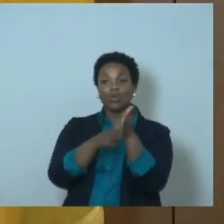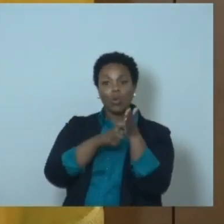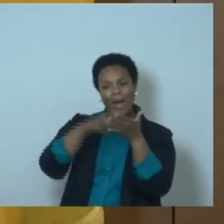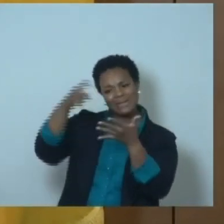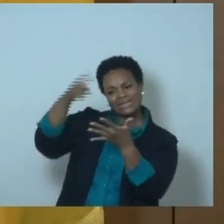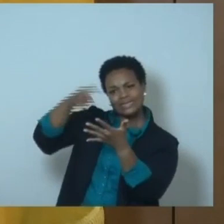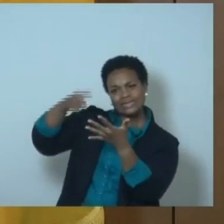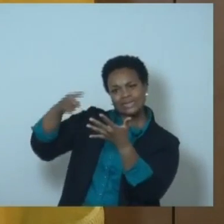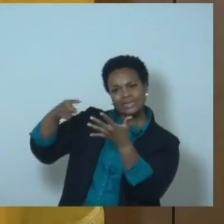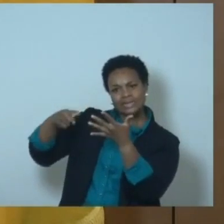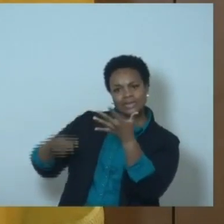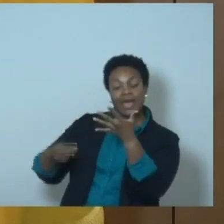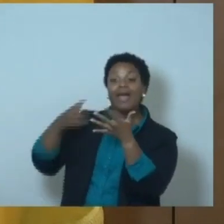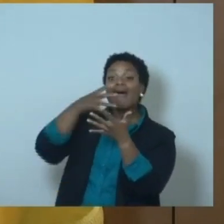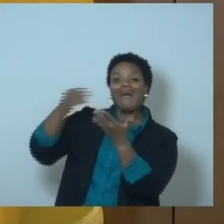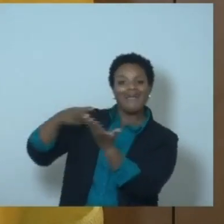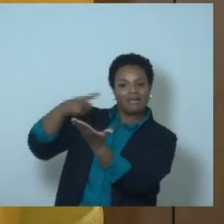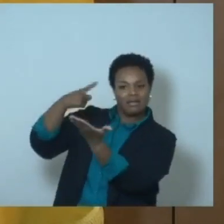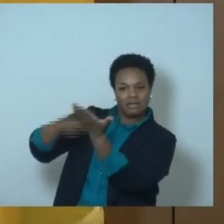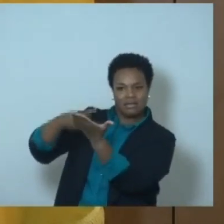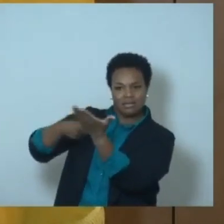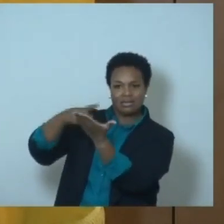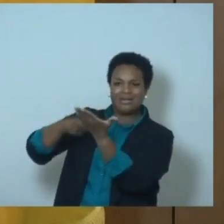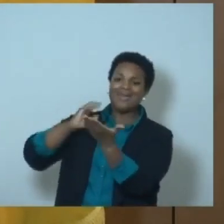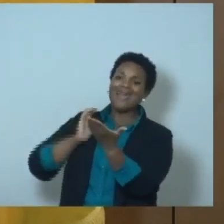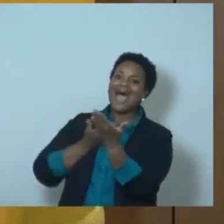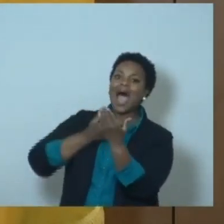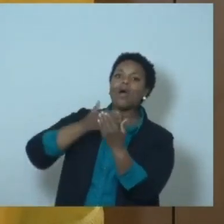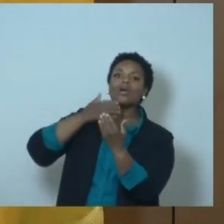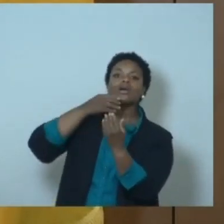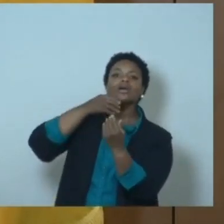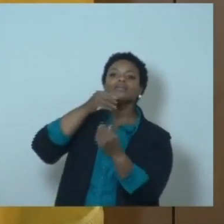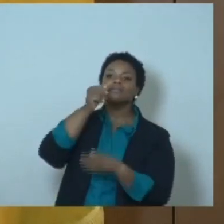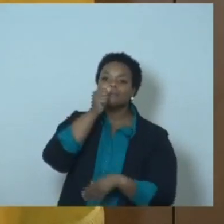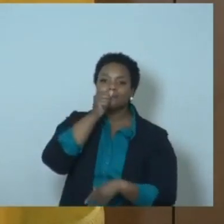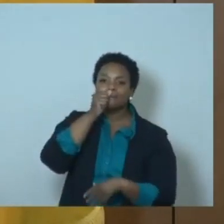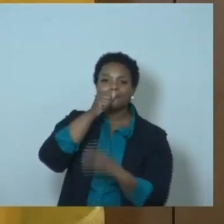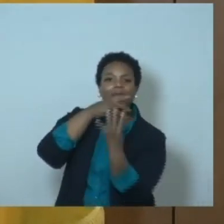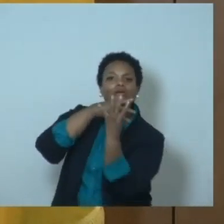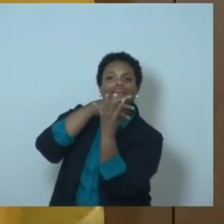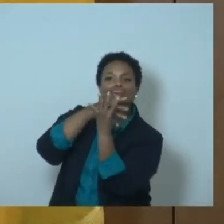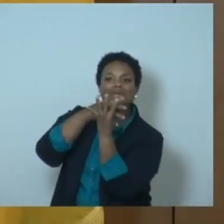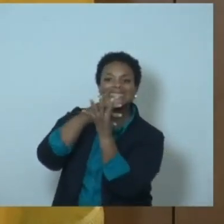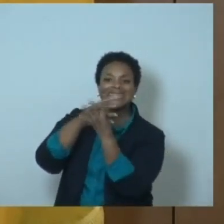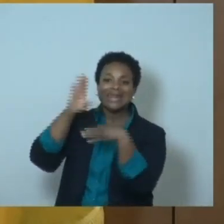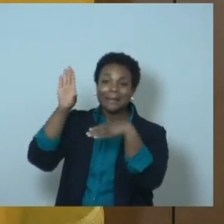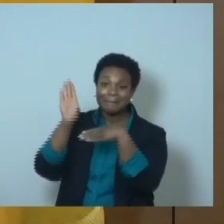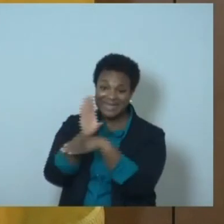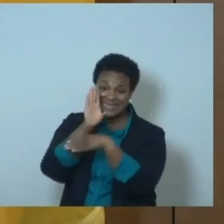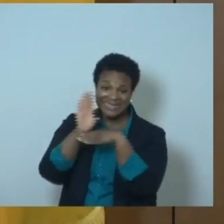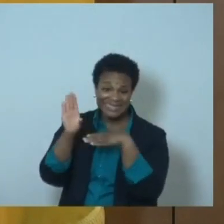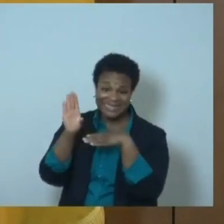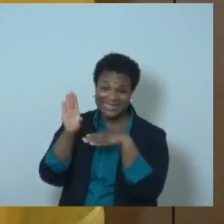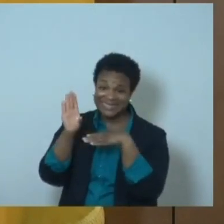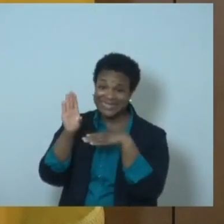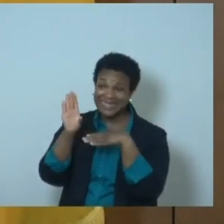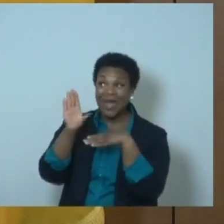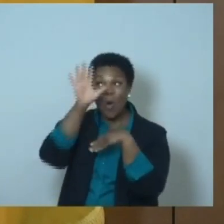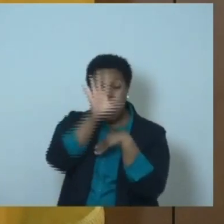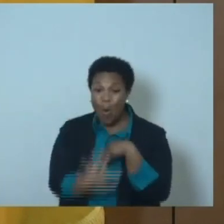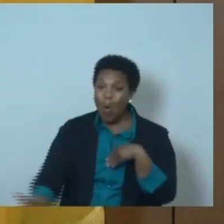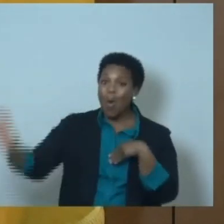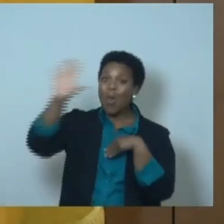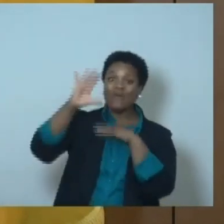about the for-profit prison industry, period, and for-profit detention in this country. And in